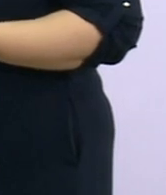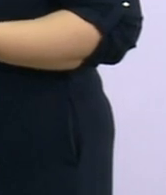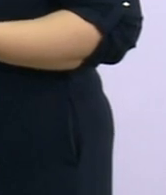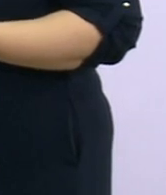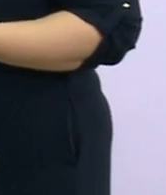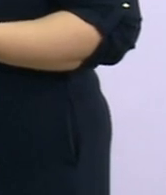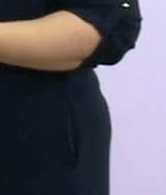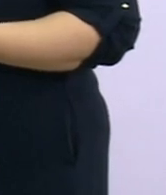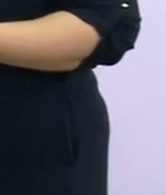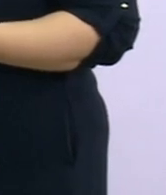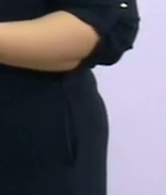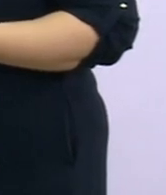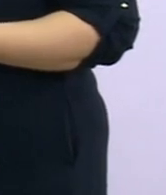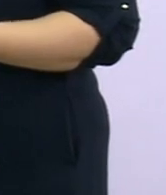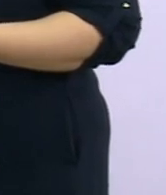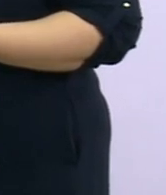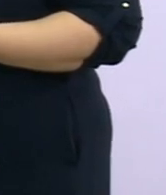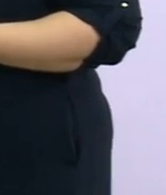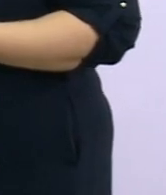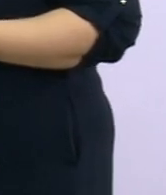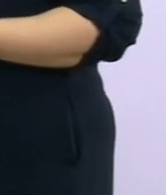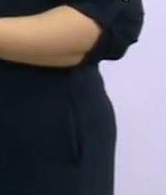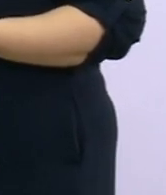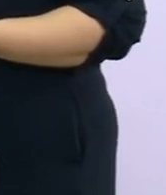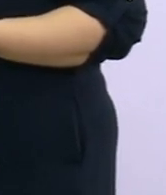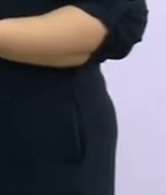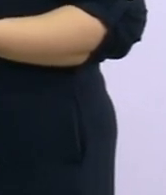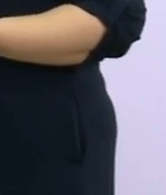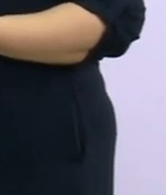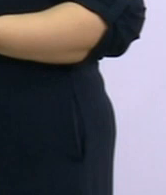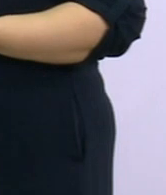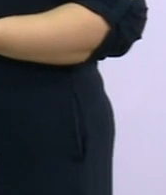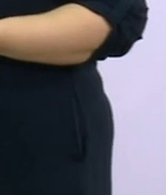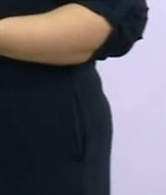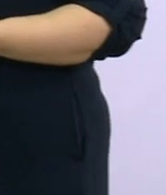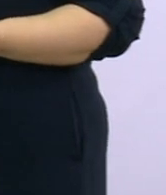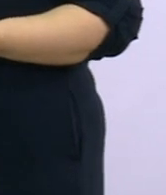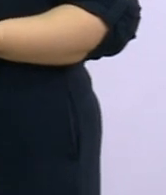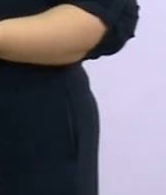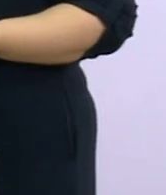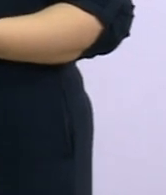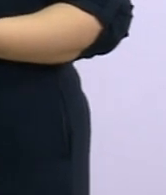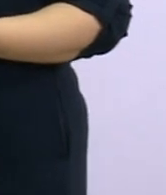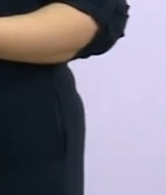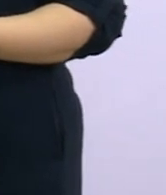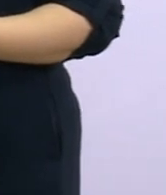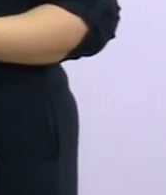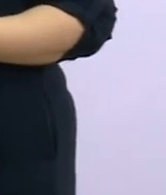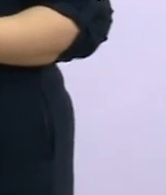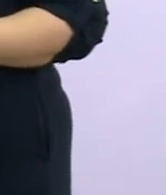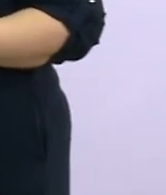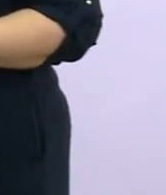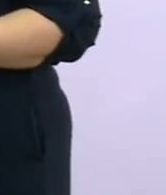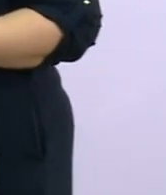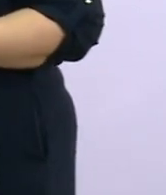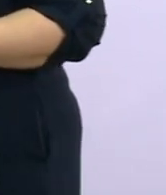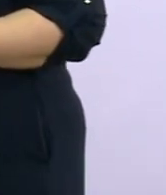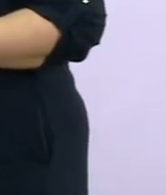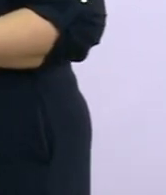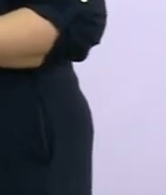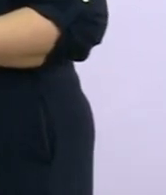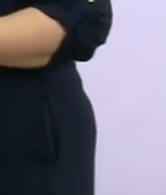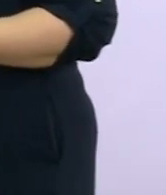giving lists of intended events and times. That is very good. Let's continue.